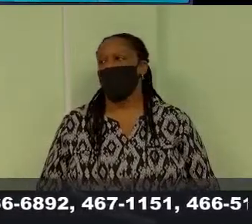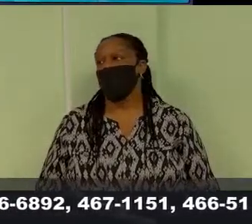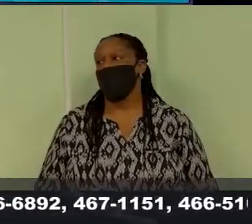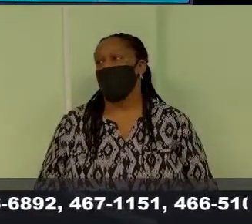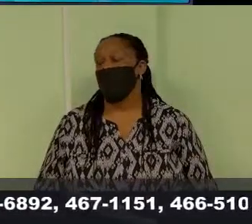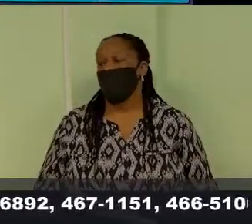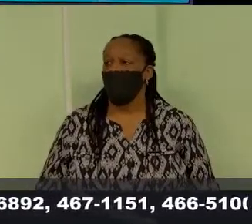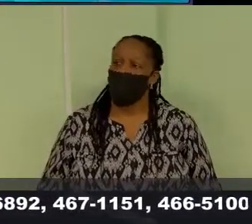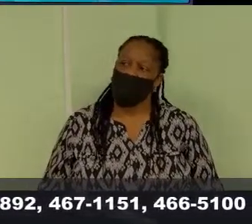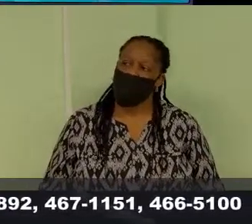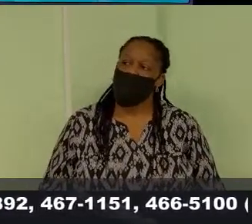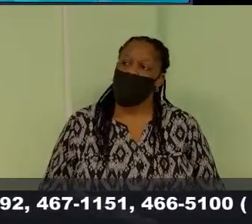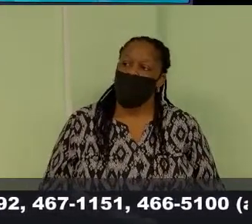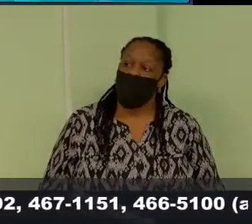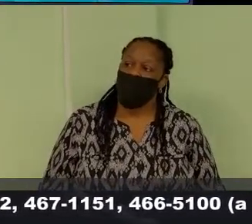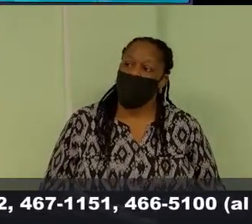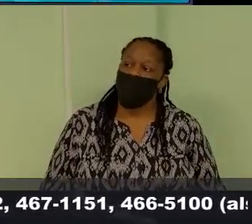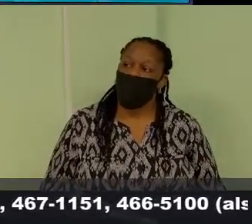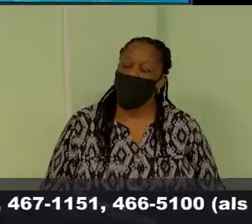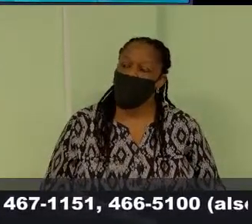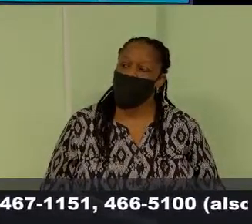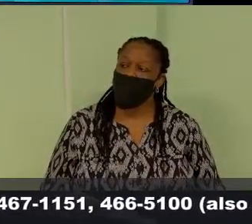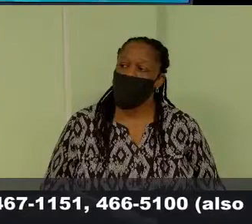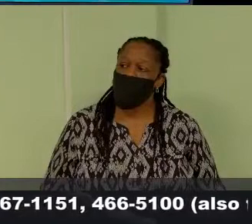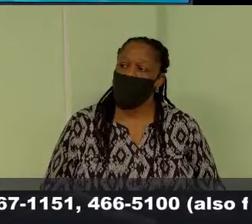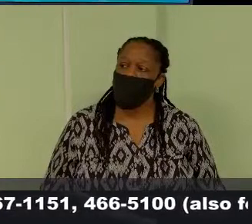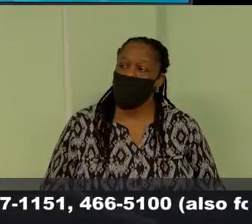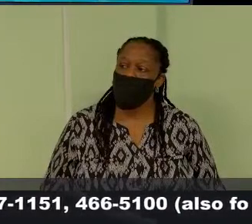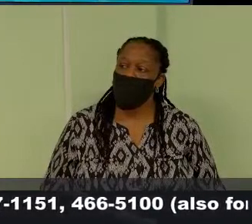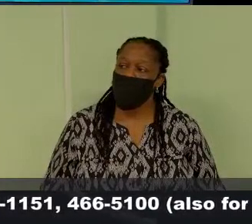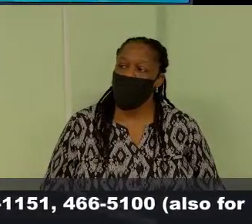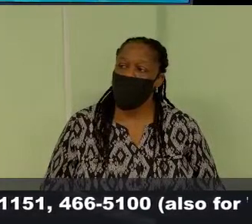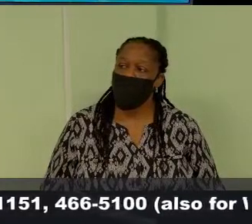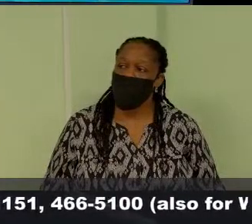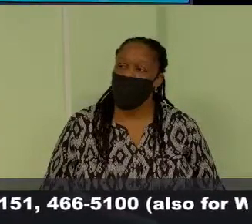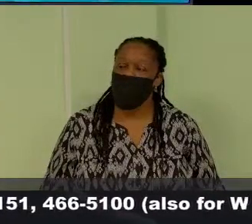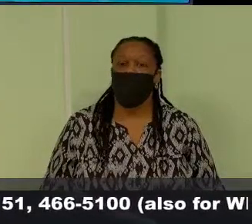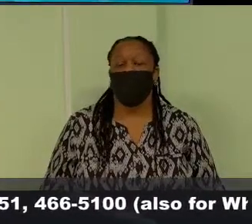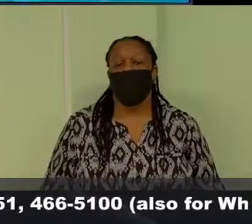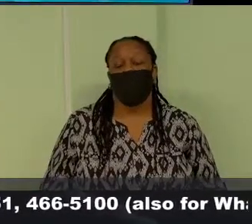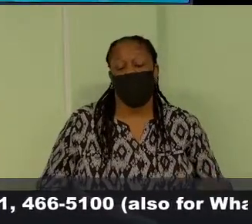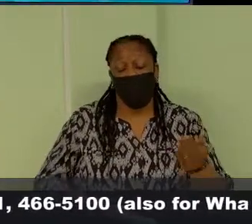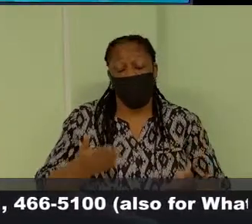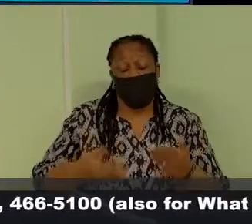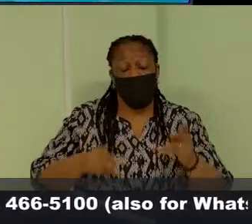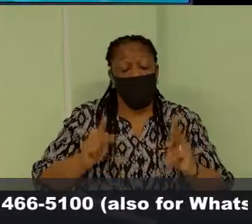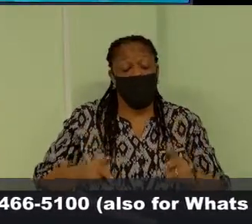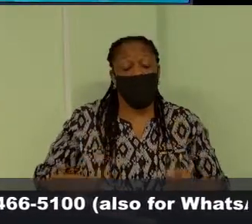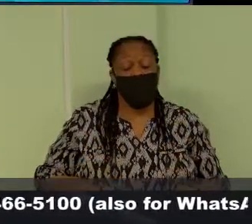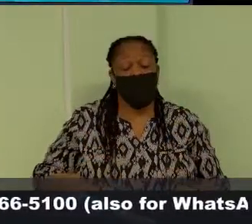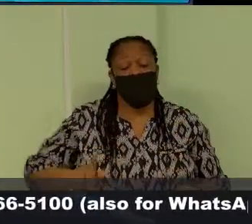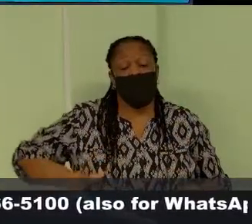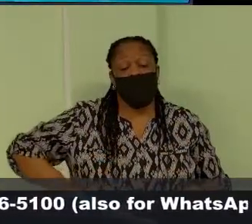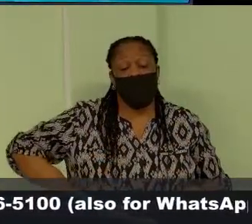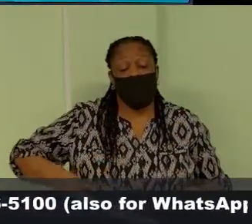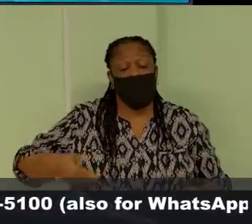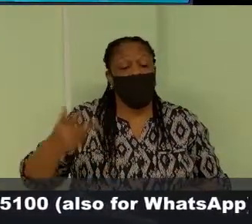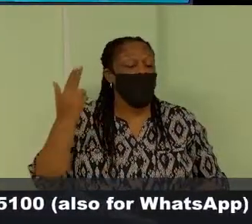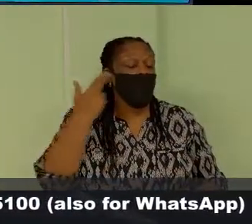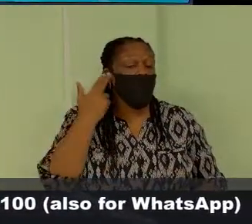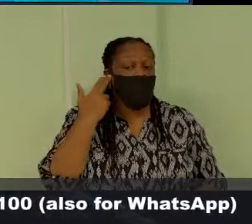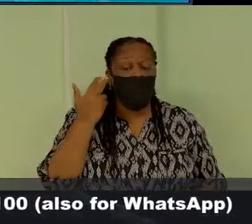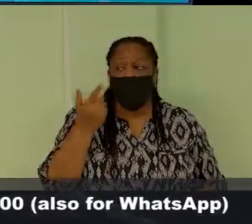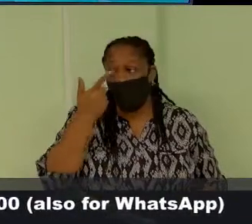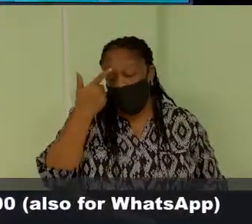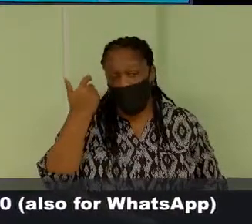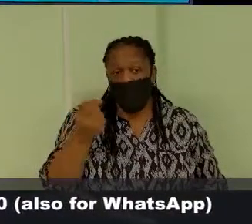All right, so the individual who is posing this question must have tuned in late to the program because one of my